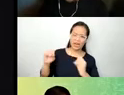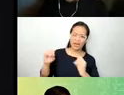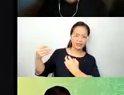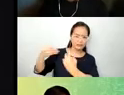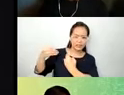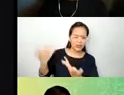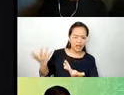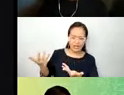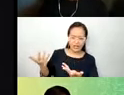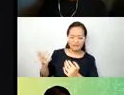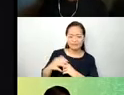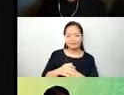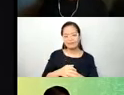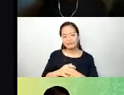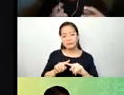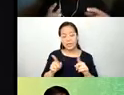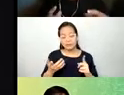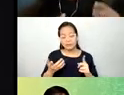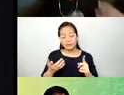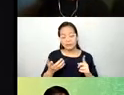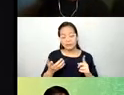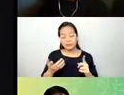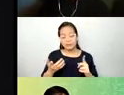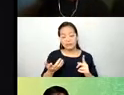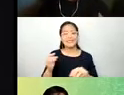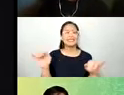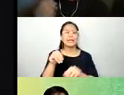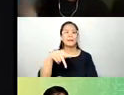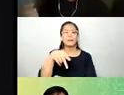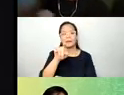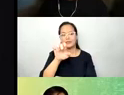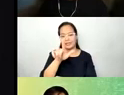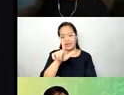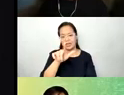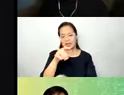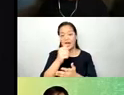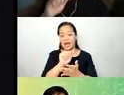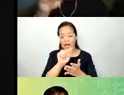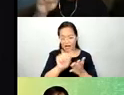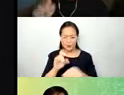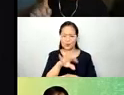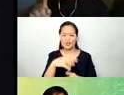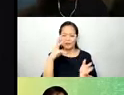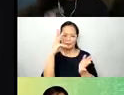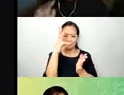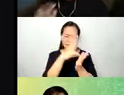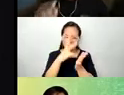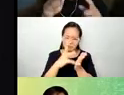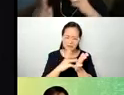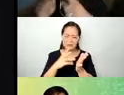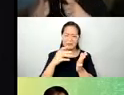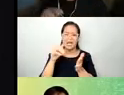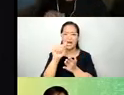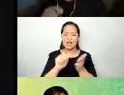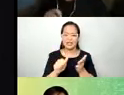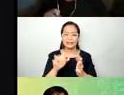paliwanag. But like pixel art or pointillism, when you see those colors, when you see those little